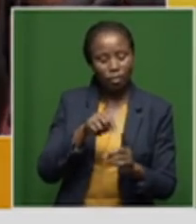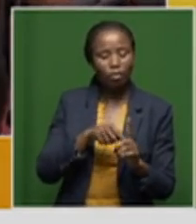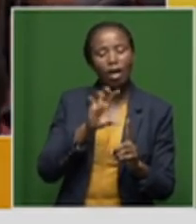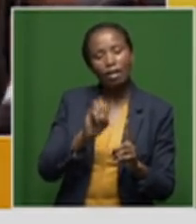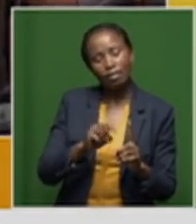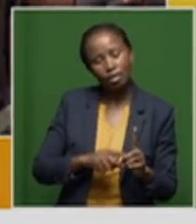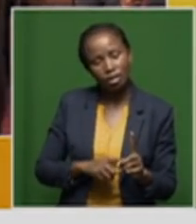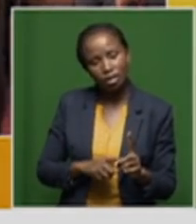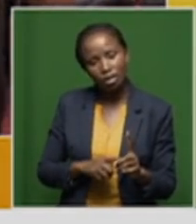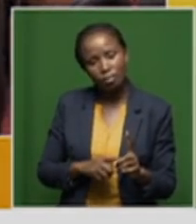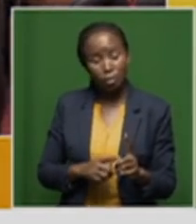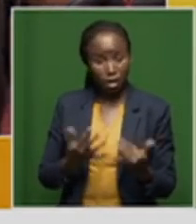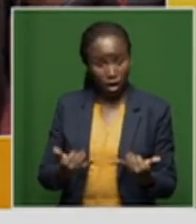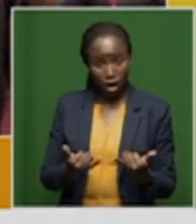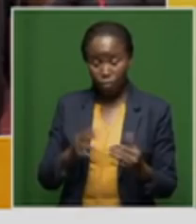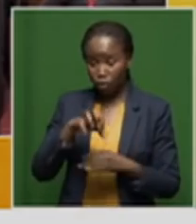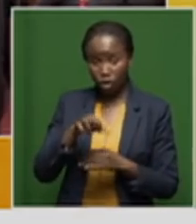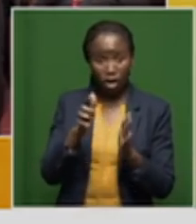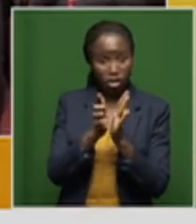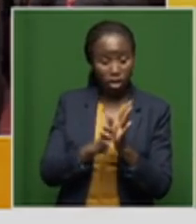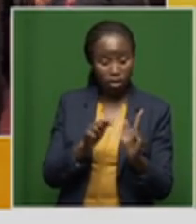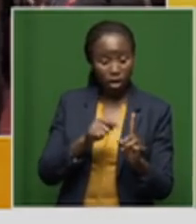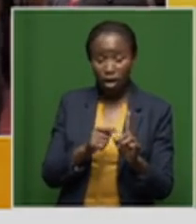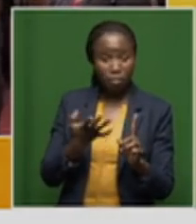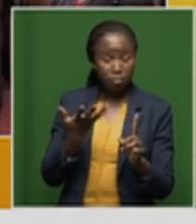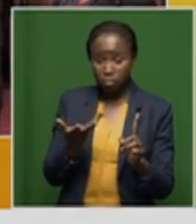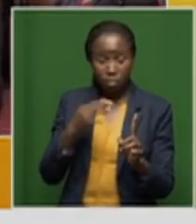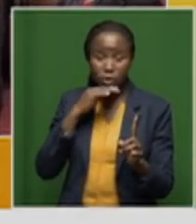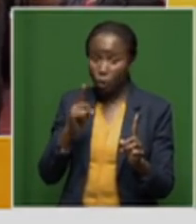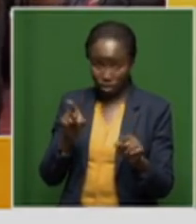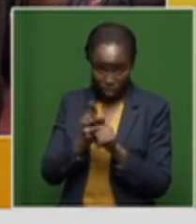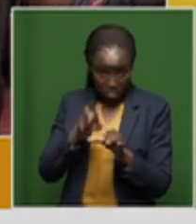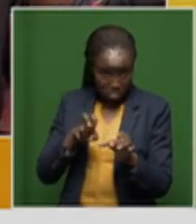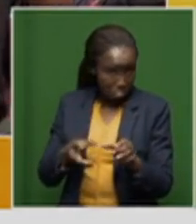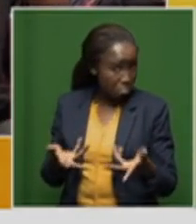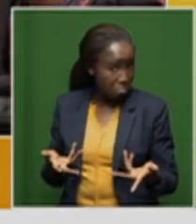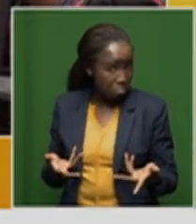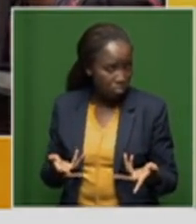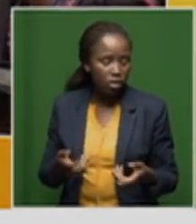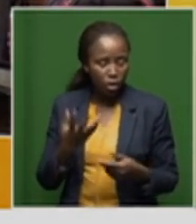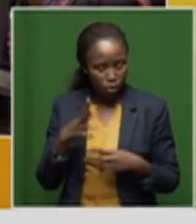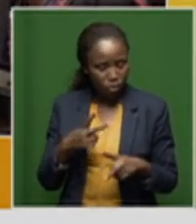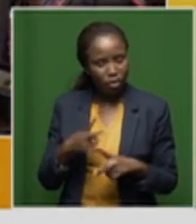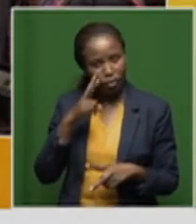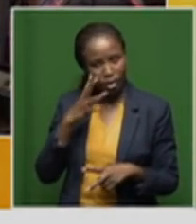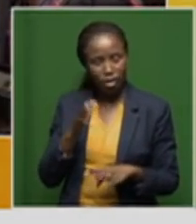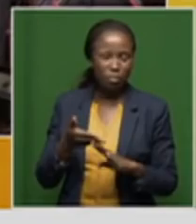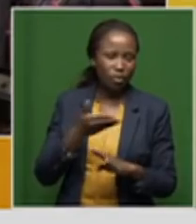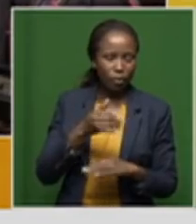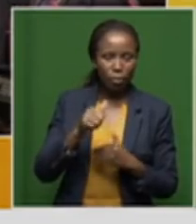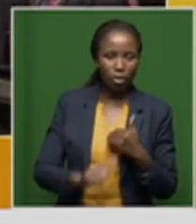provincial legislature, what will this then mean for her? But what we've seen in the last couple of months, and my colleague